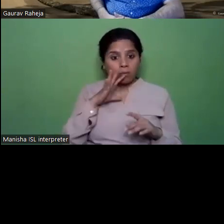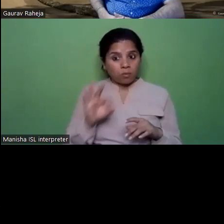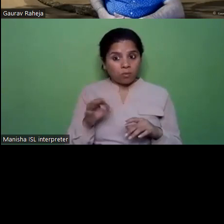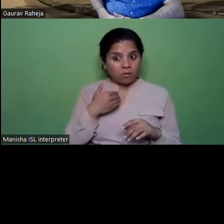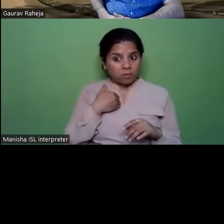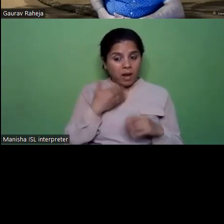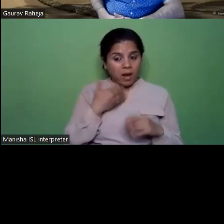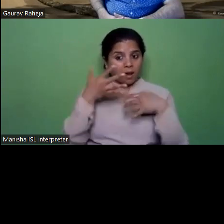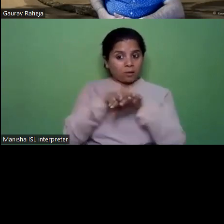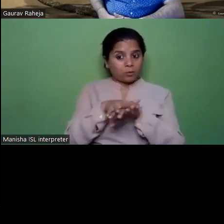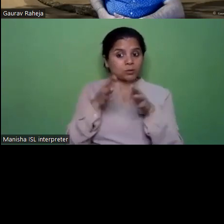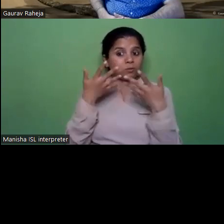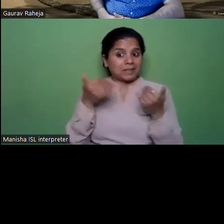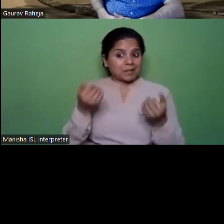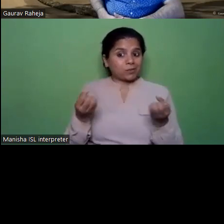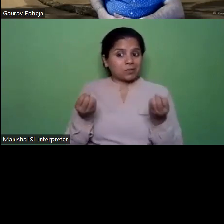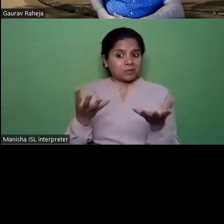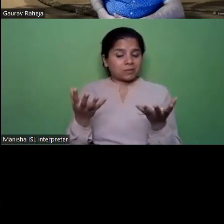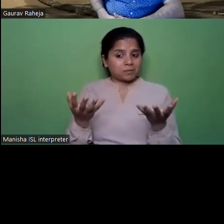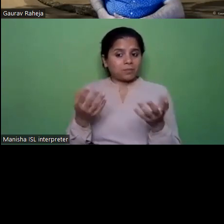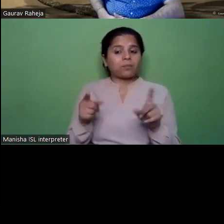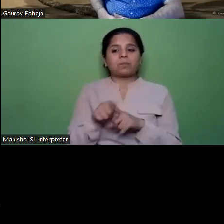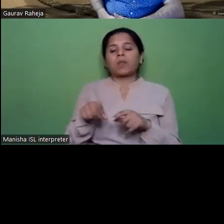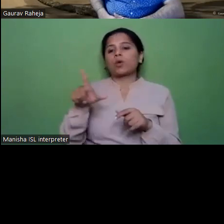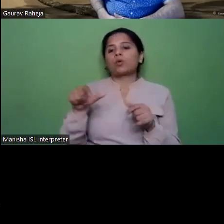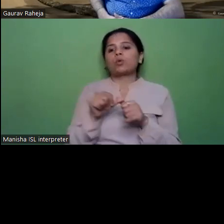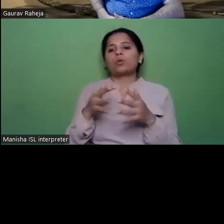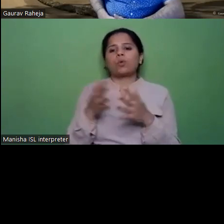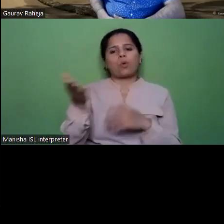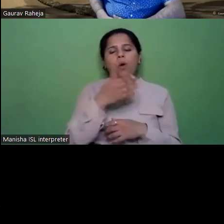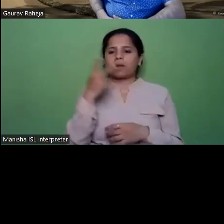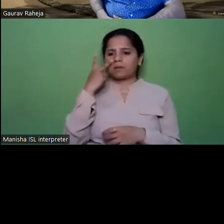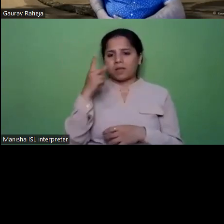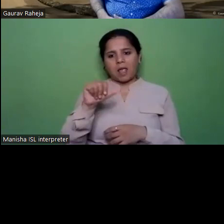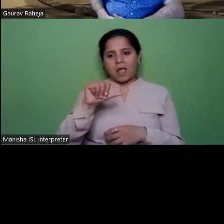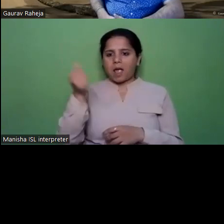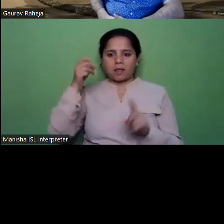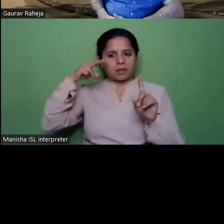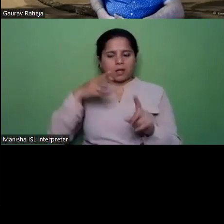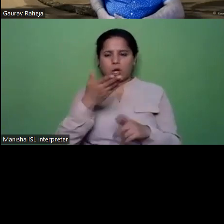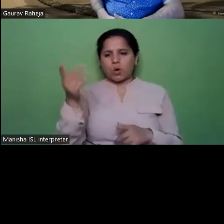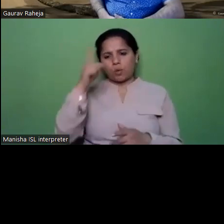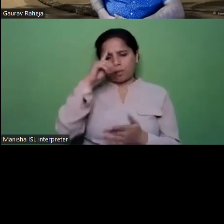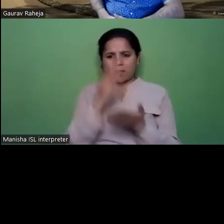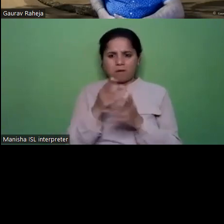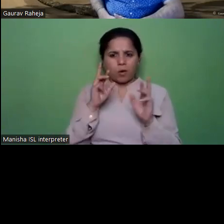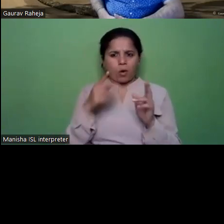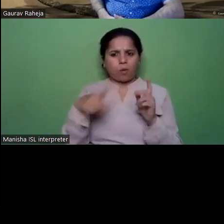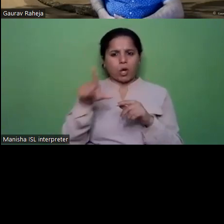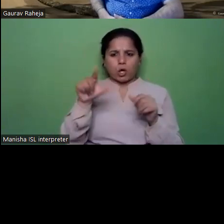inclusion? But also in the law, you see the other side, because most of you, I believe, might become law